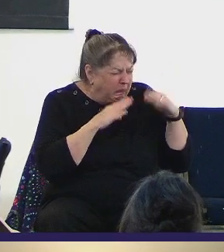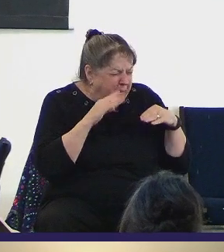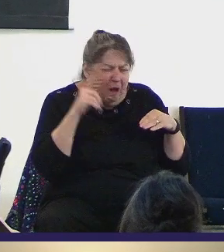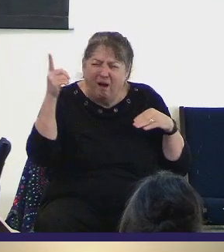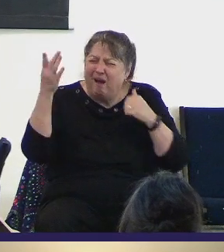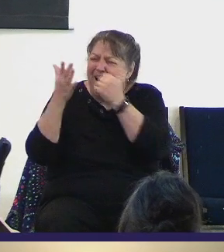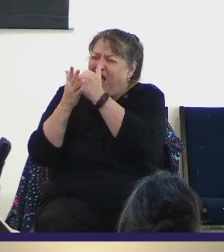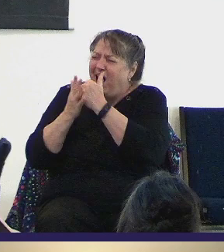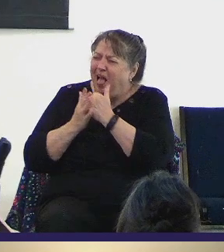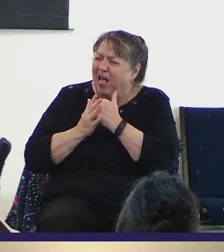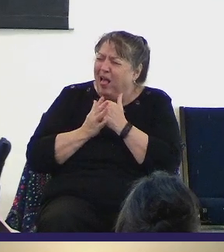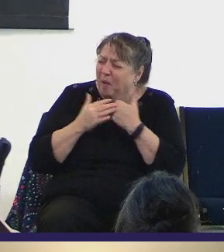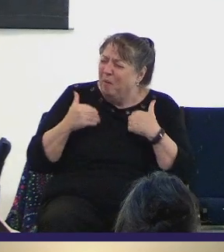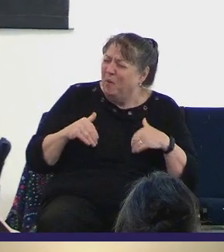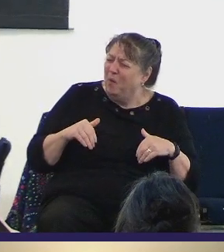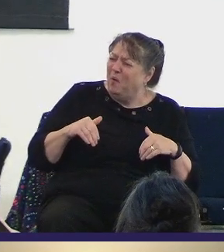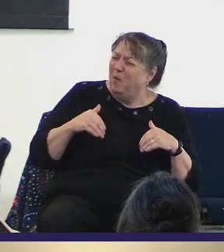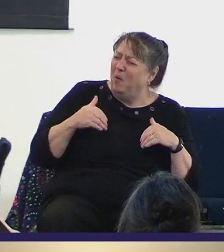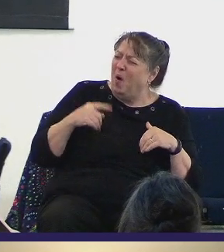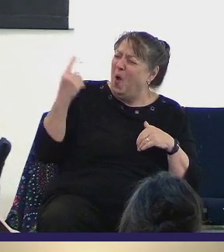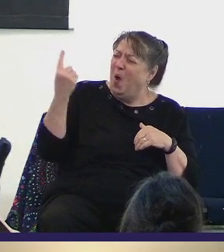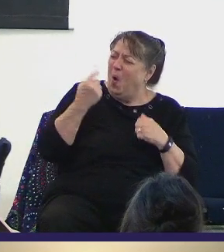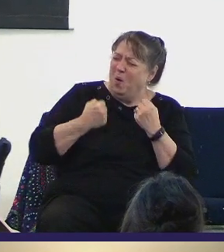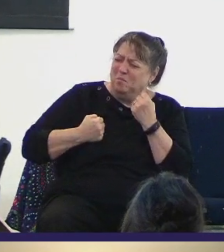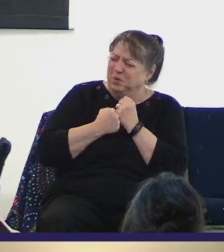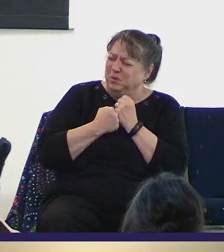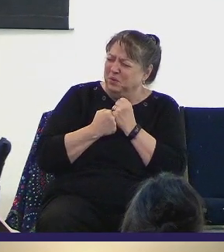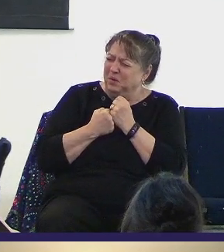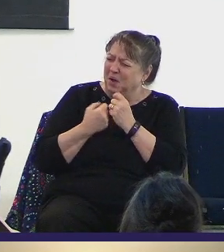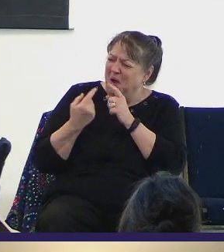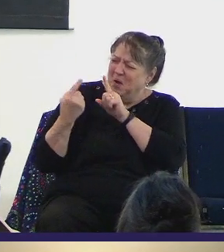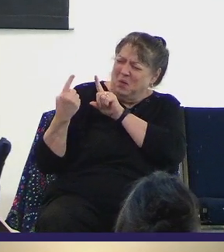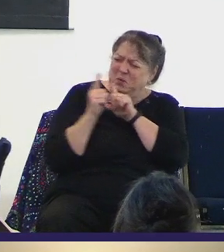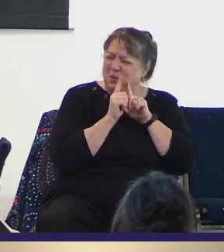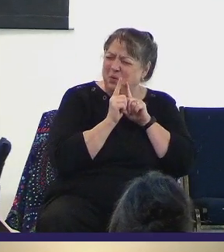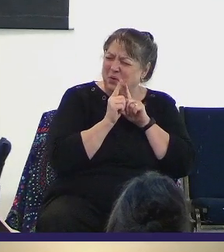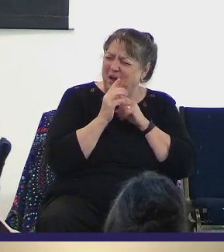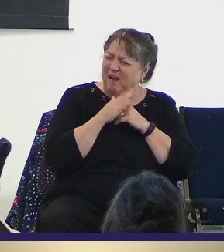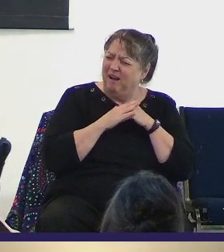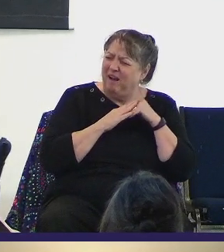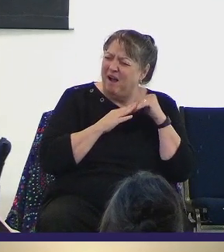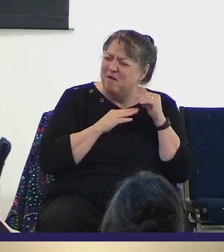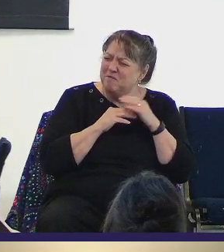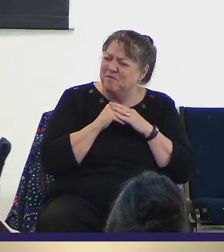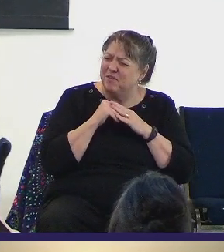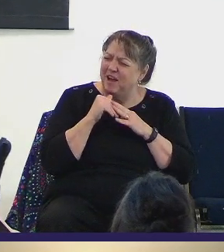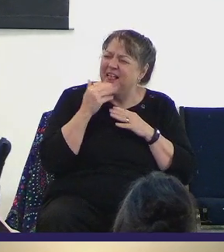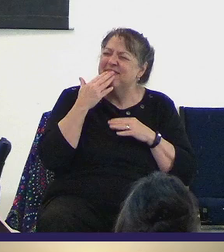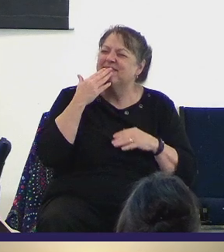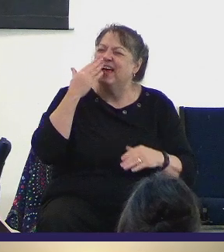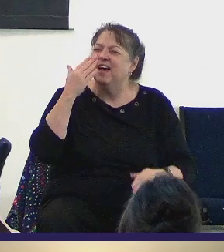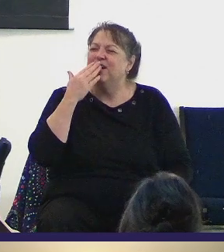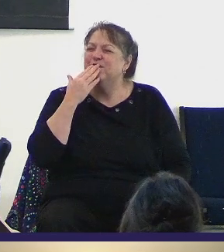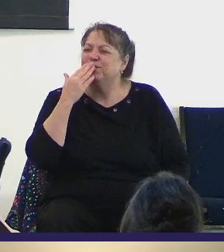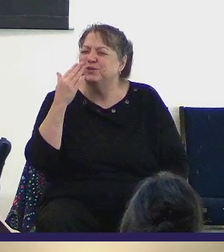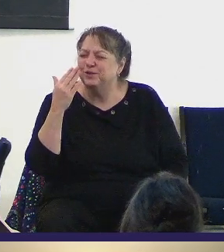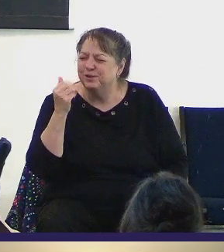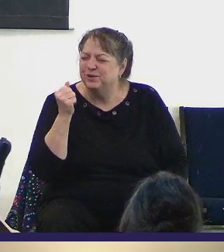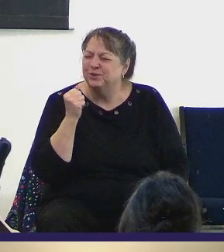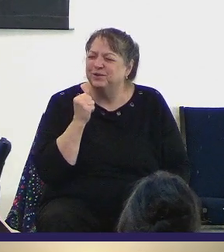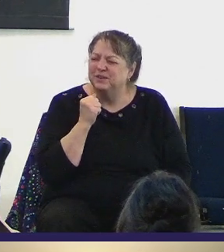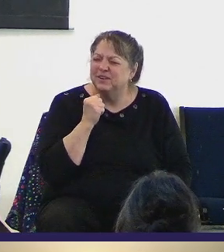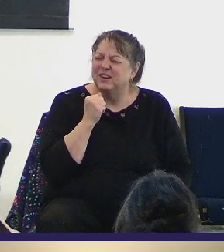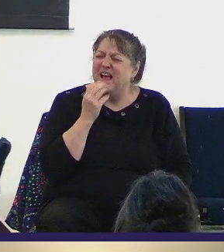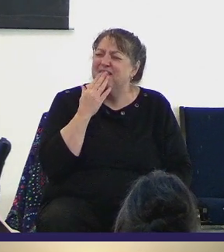you are there to give us comfort. We thank you, Lord, for who you are. We thank you, Father, that you